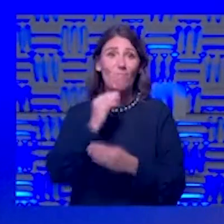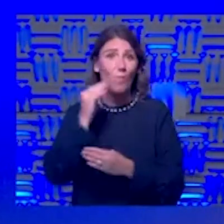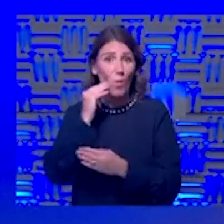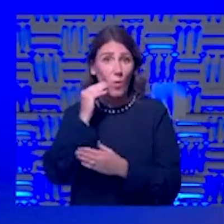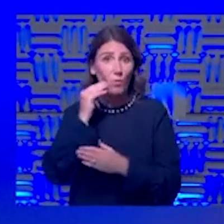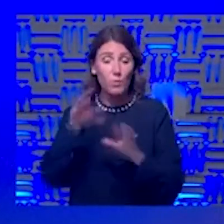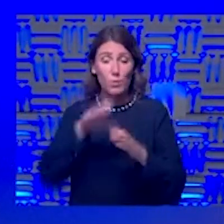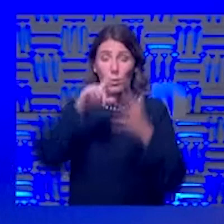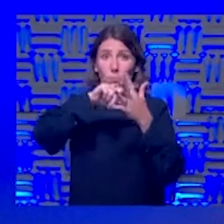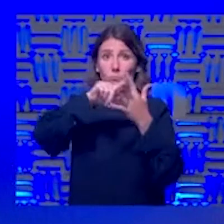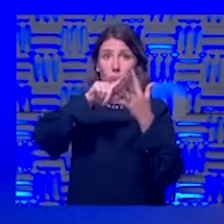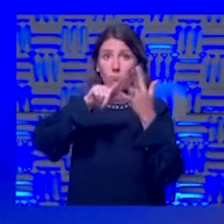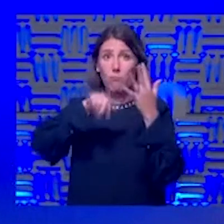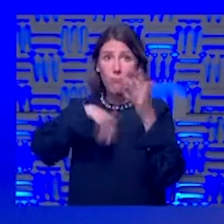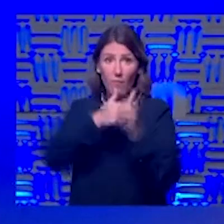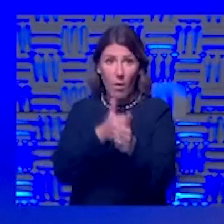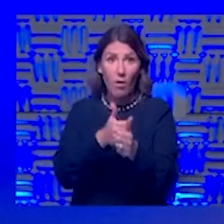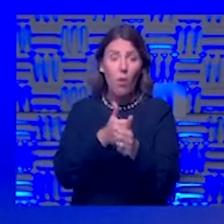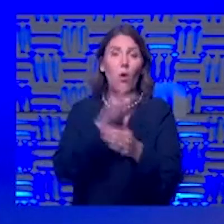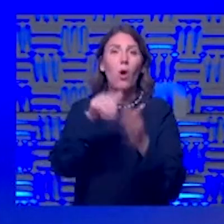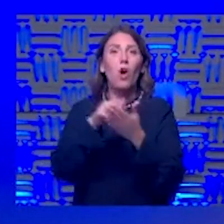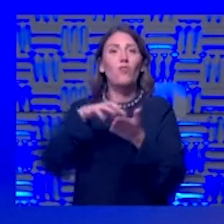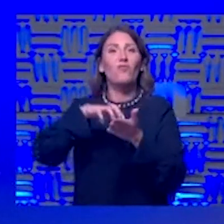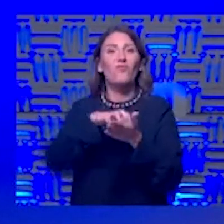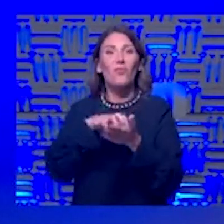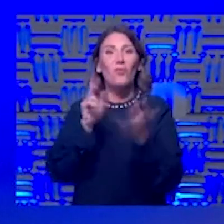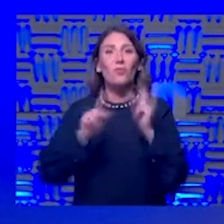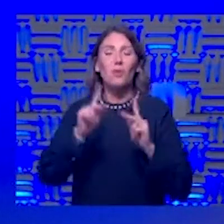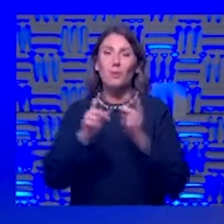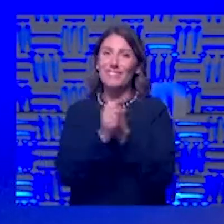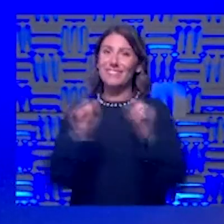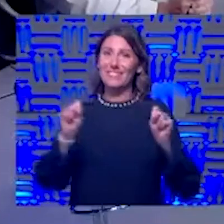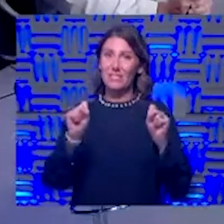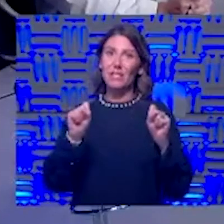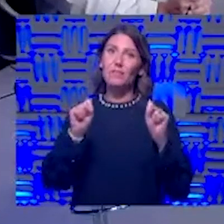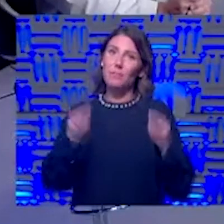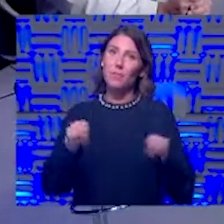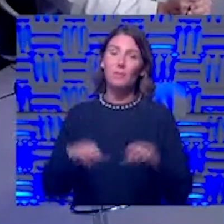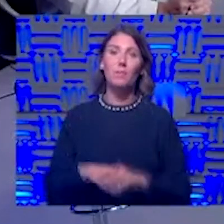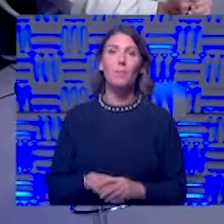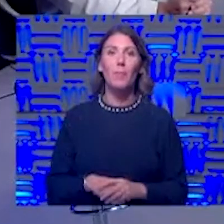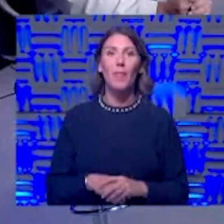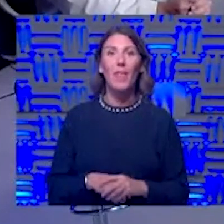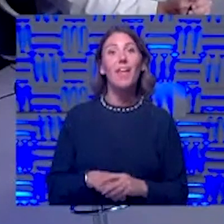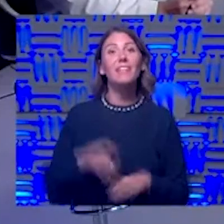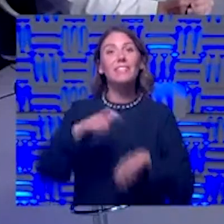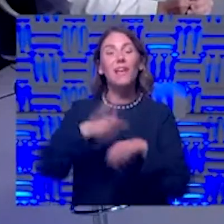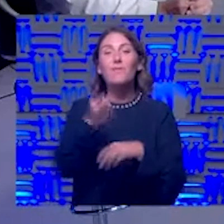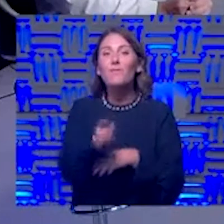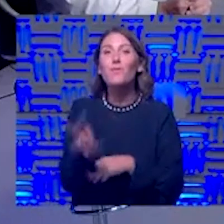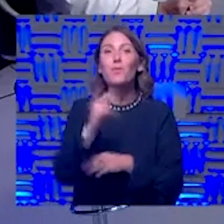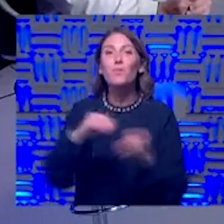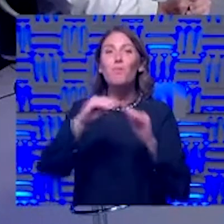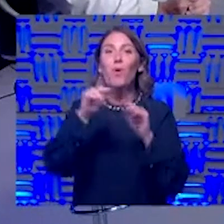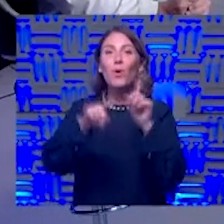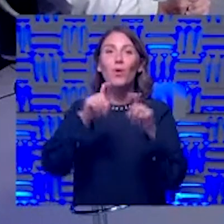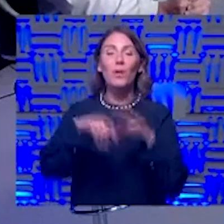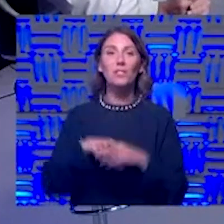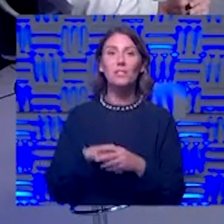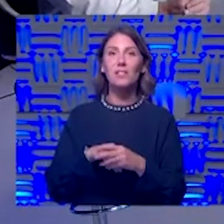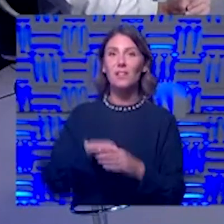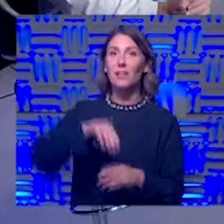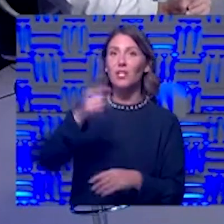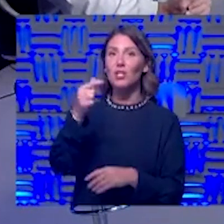will help keep the vulnerable people, the vulnerable ones you love, as safe as possible. I think we have time for a couple more All right, let's do it. questions. Jean wants to know,